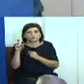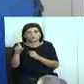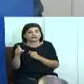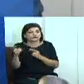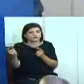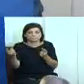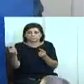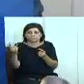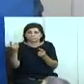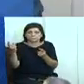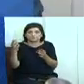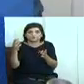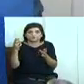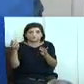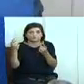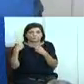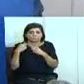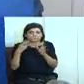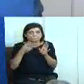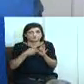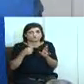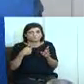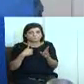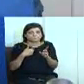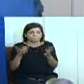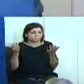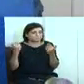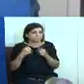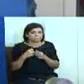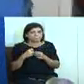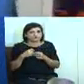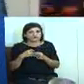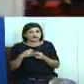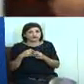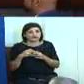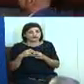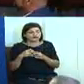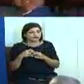me here. Actually, let's come right down here. Come here.